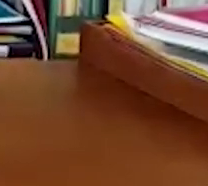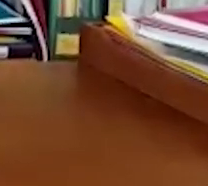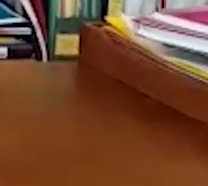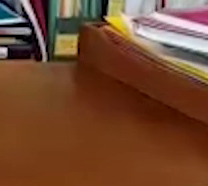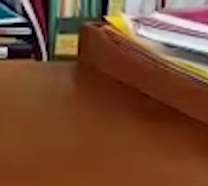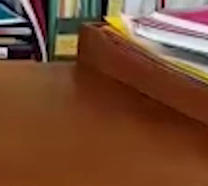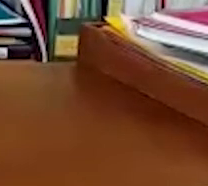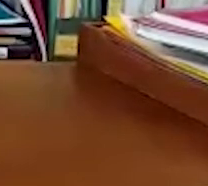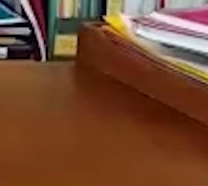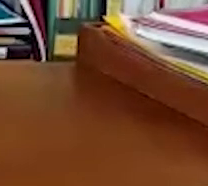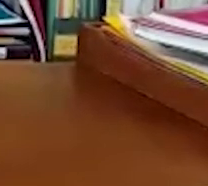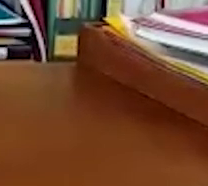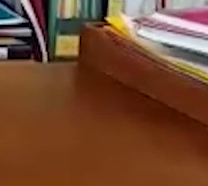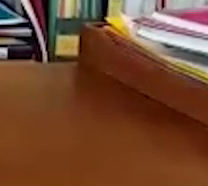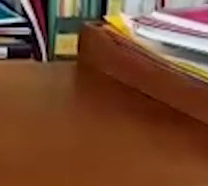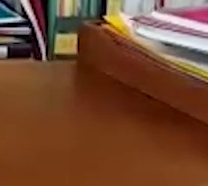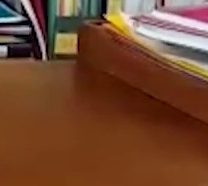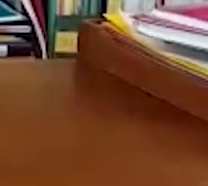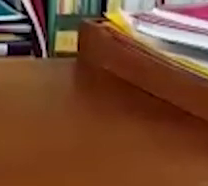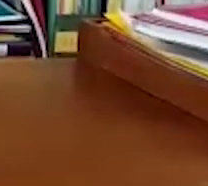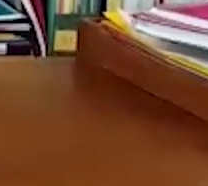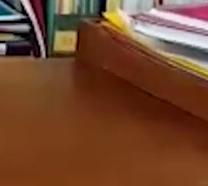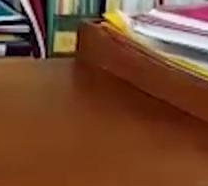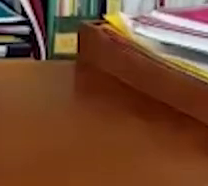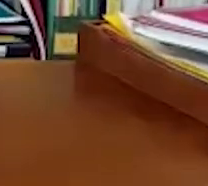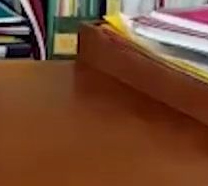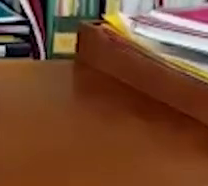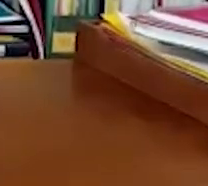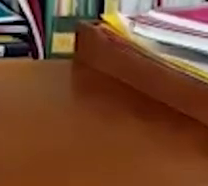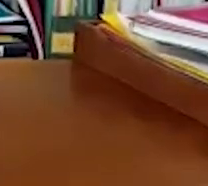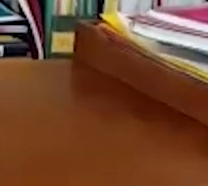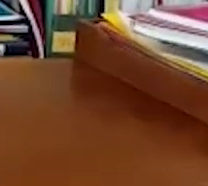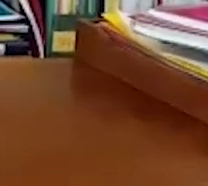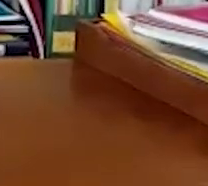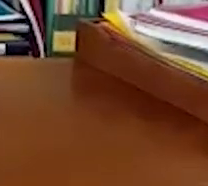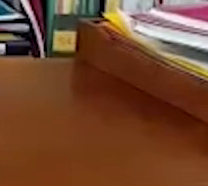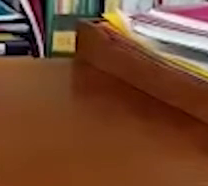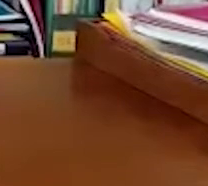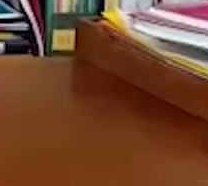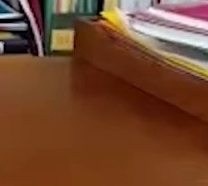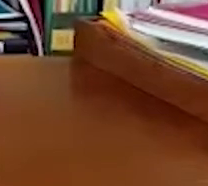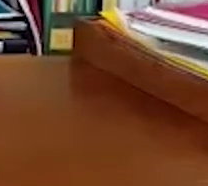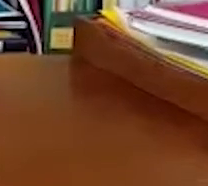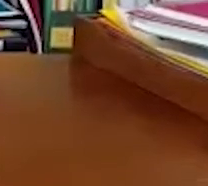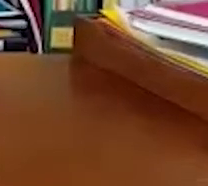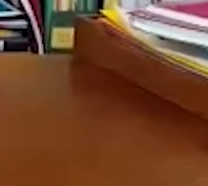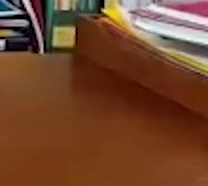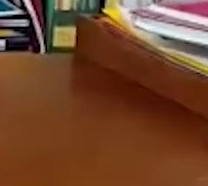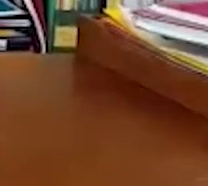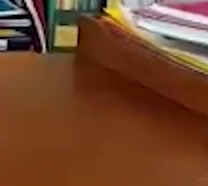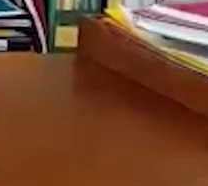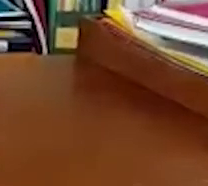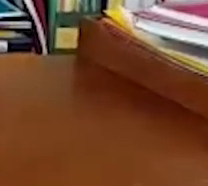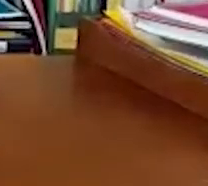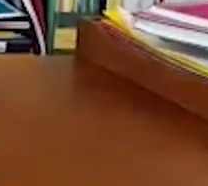actions, plans, and programs of the highest level political bodies of the United Nations and Organization of